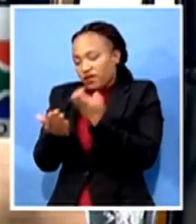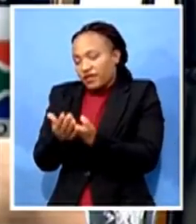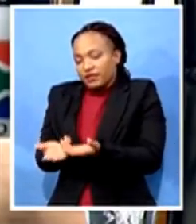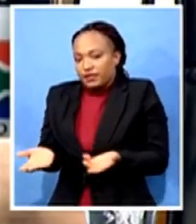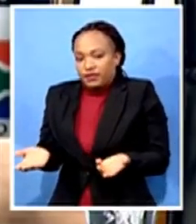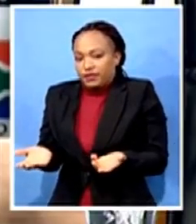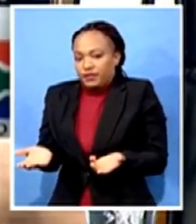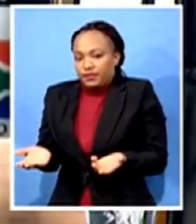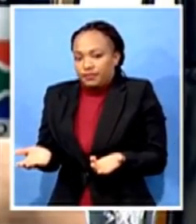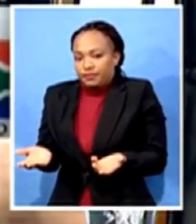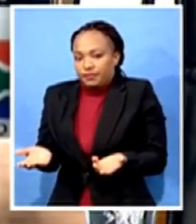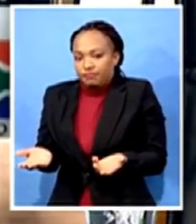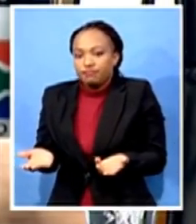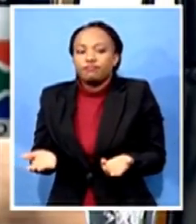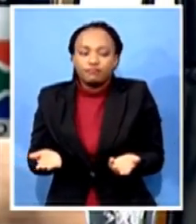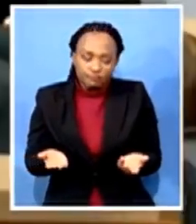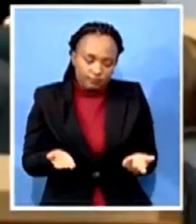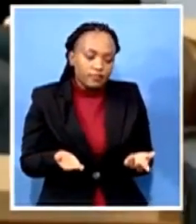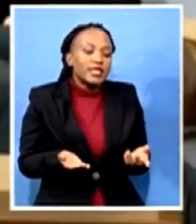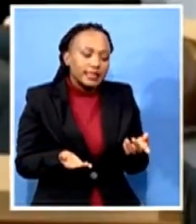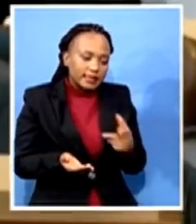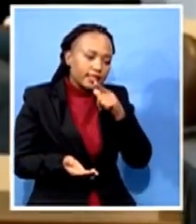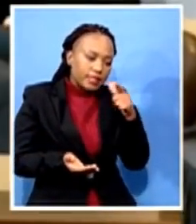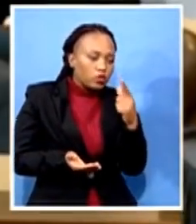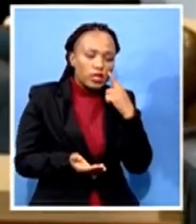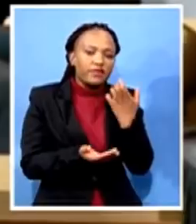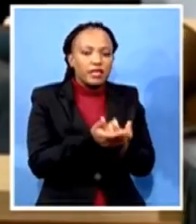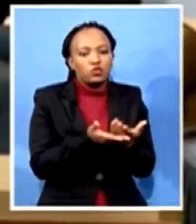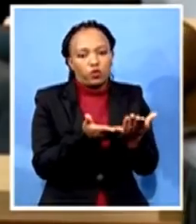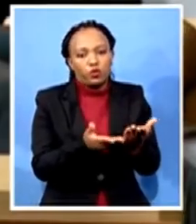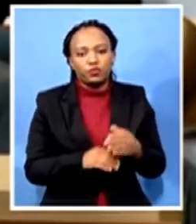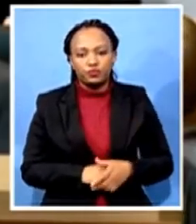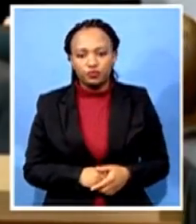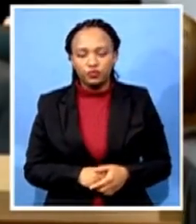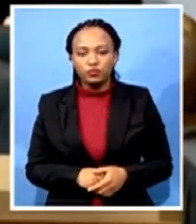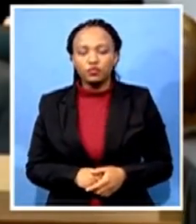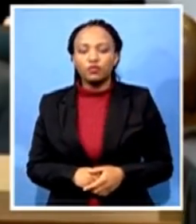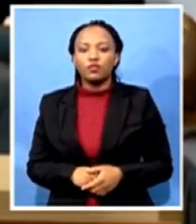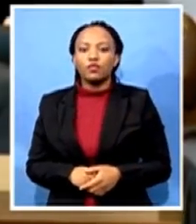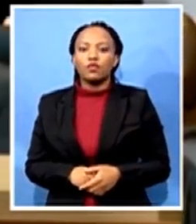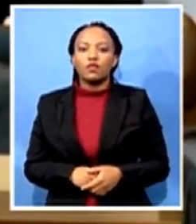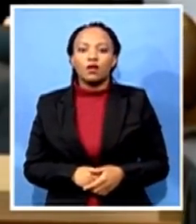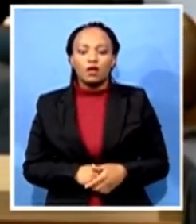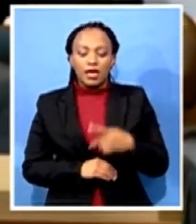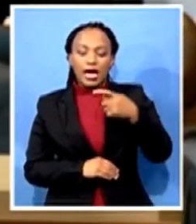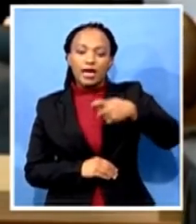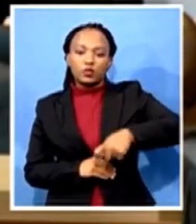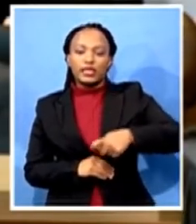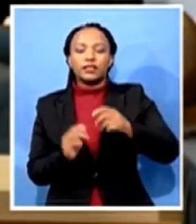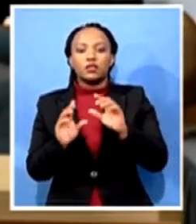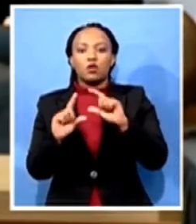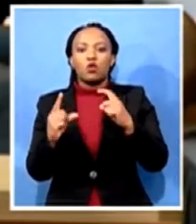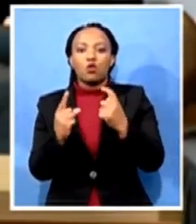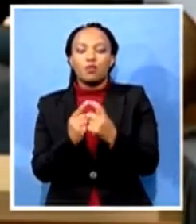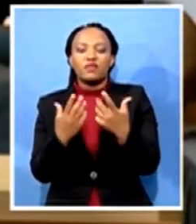the evidence. The bid adjudication committee then met on the 28th of July 2010,